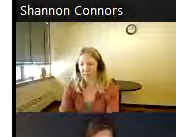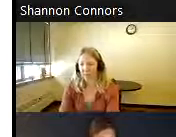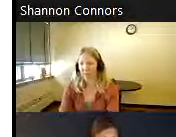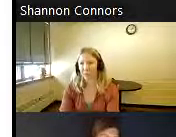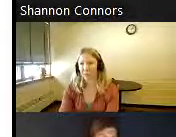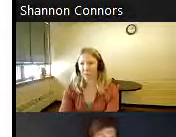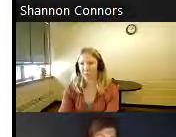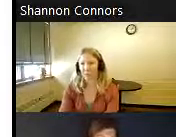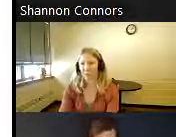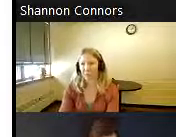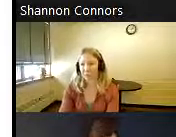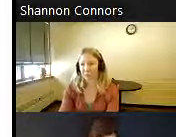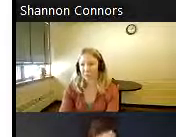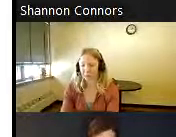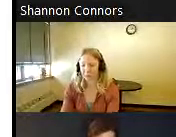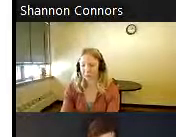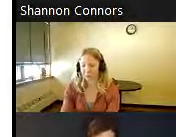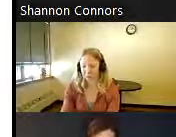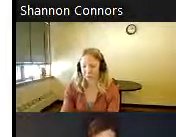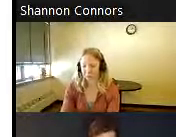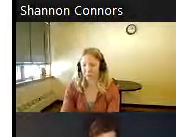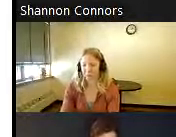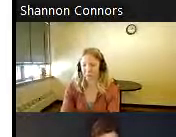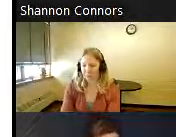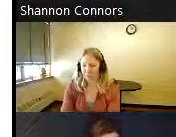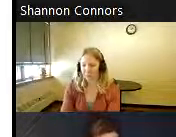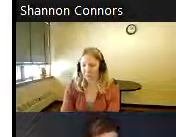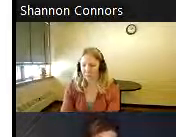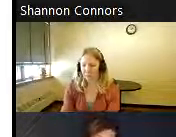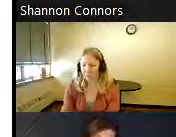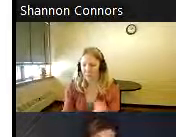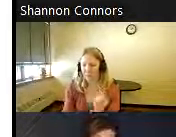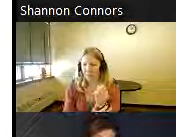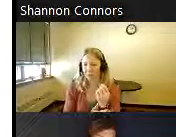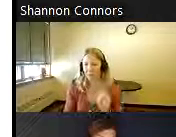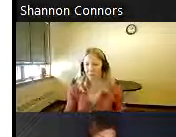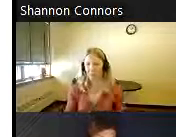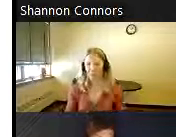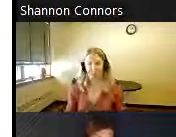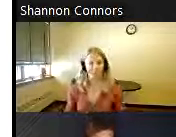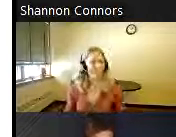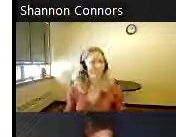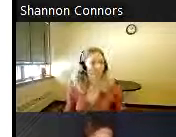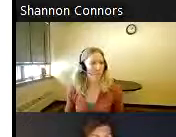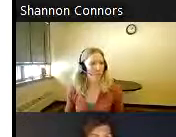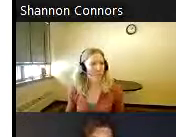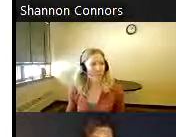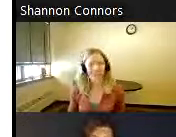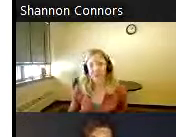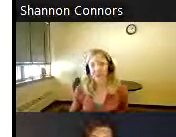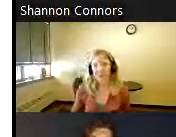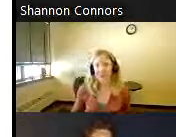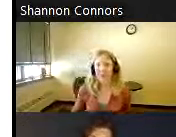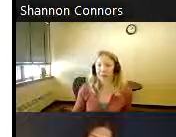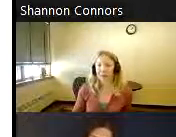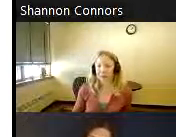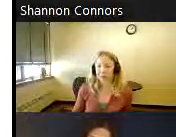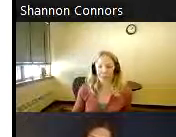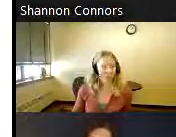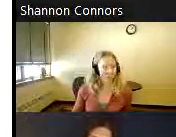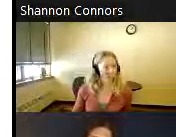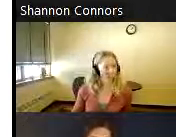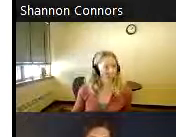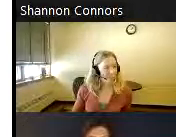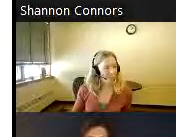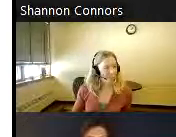started some new efforts under the banner of those certification standards to help people have that discussion and to do that